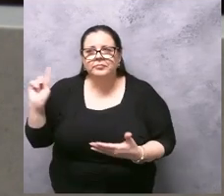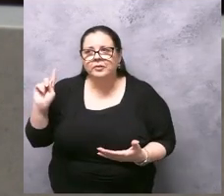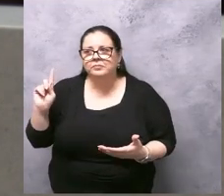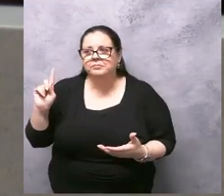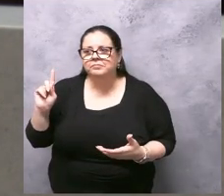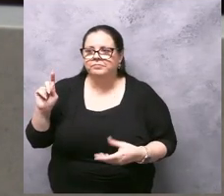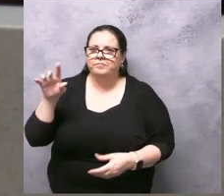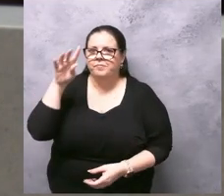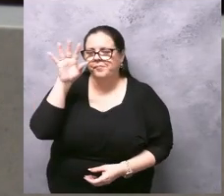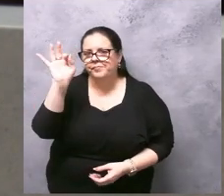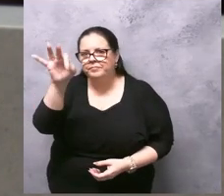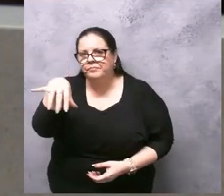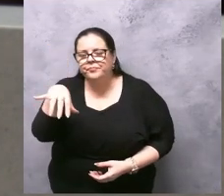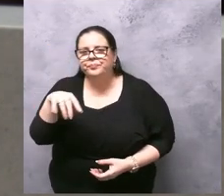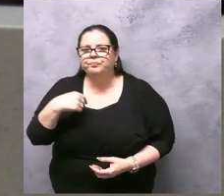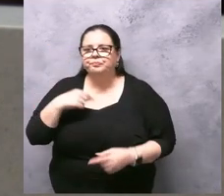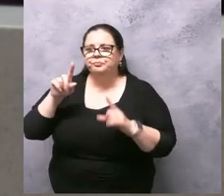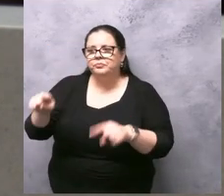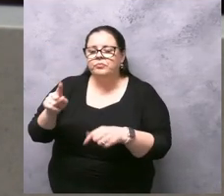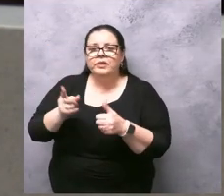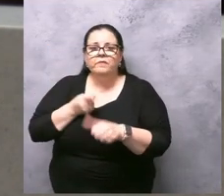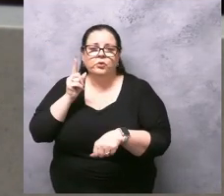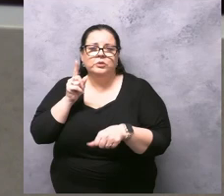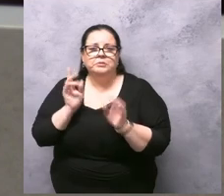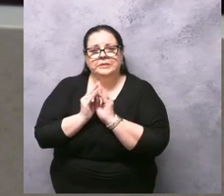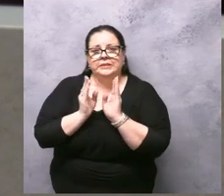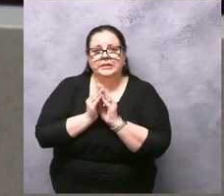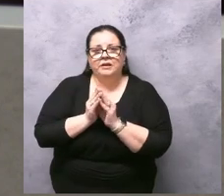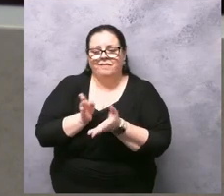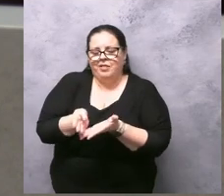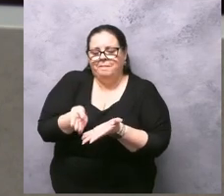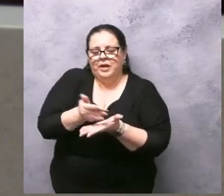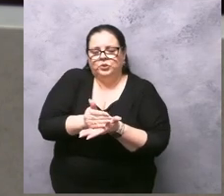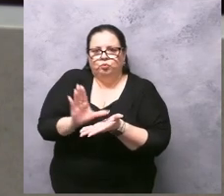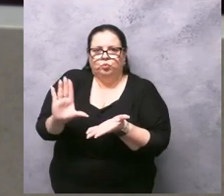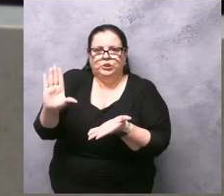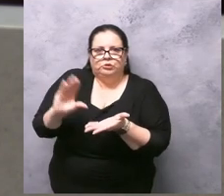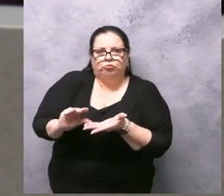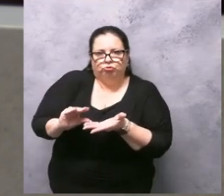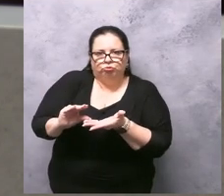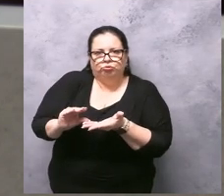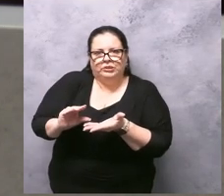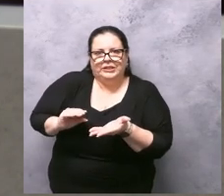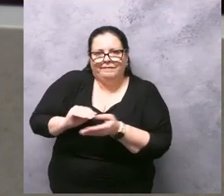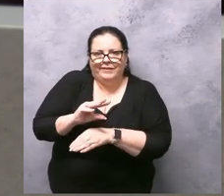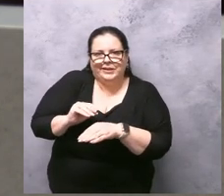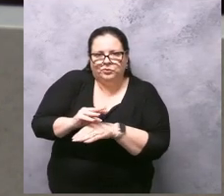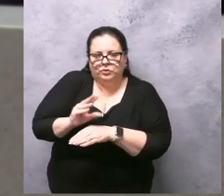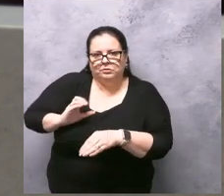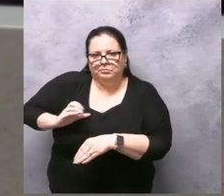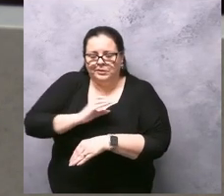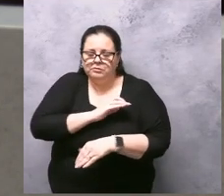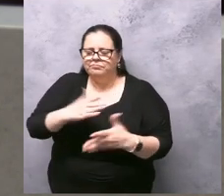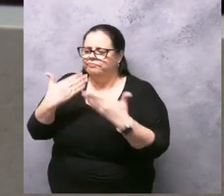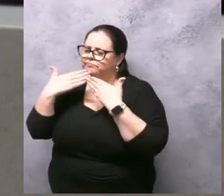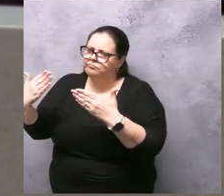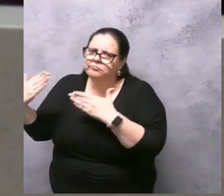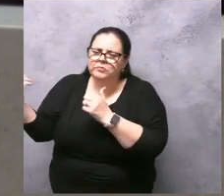mentioned that I attended our first meeting of the Budget Reduction Advisory Committee, and I want to thank everyone's participation for